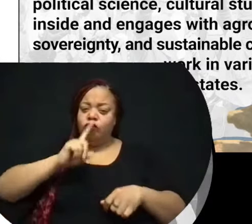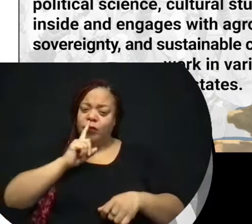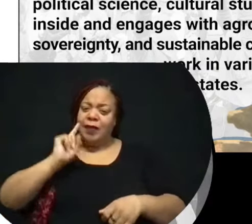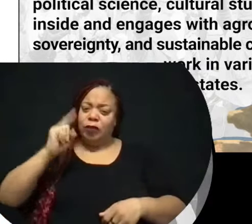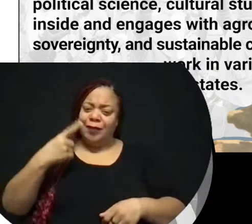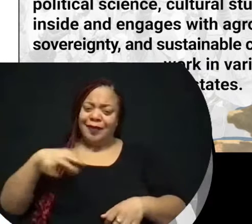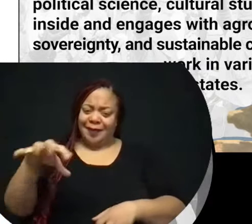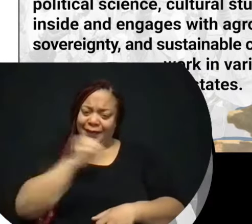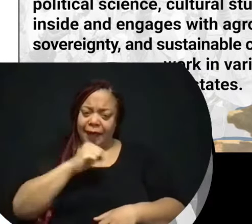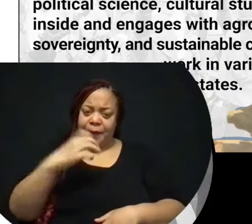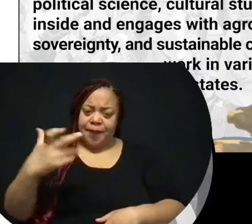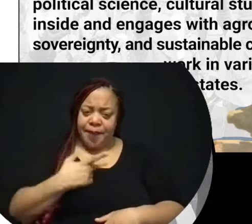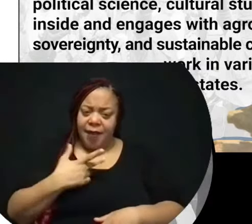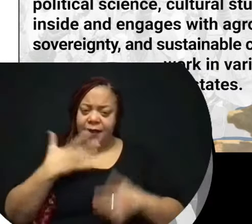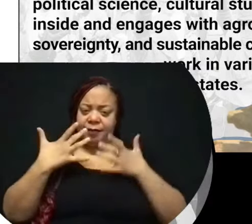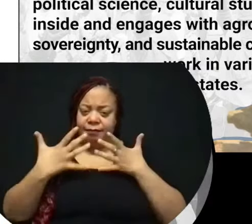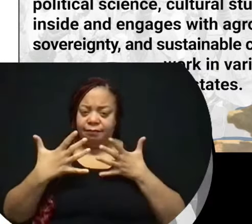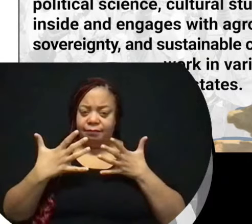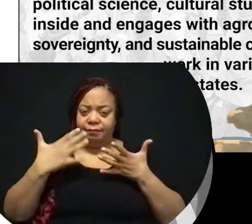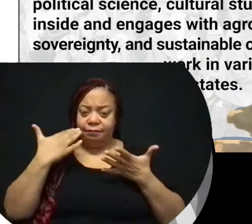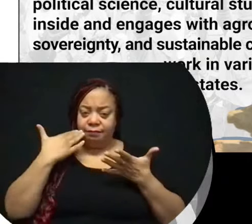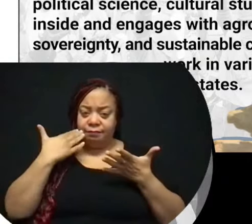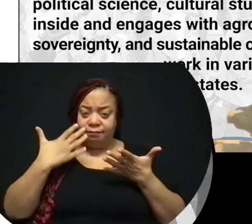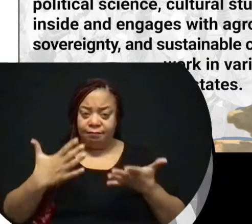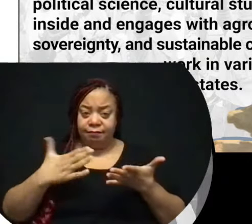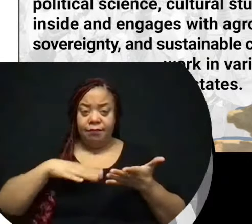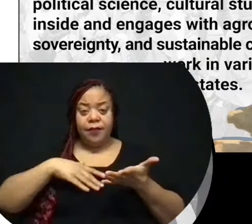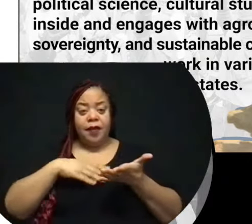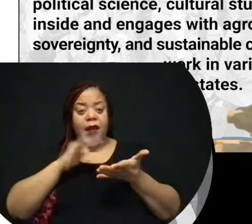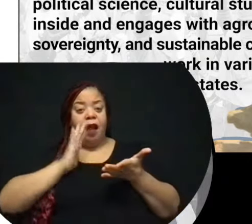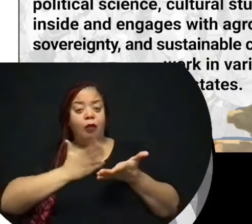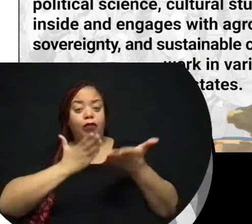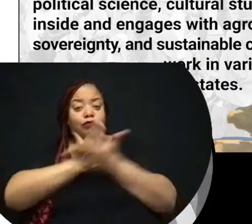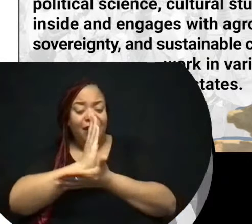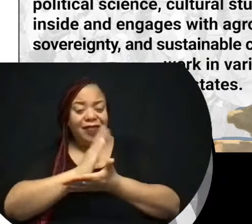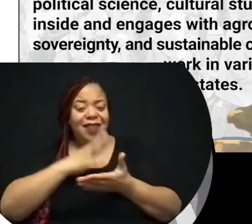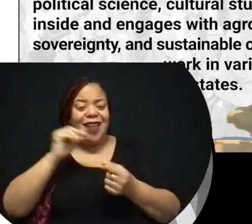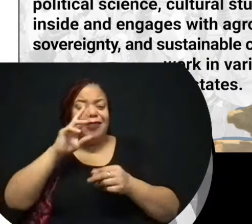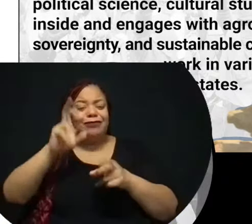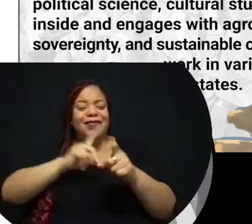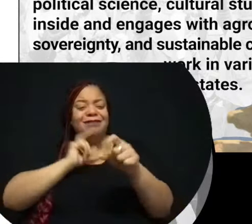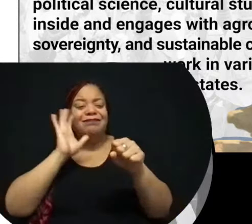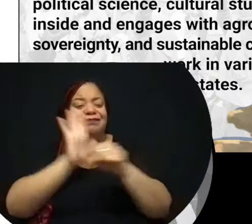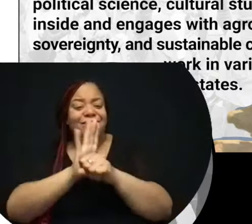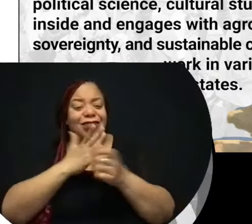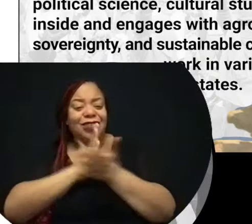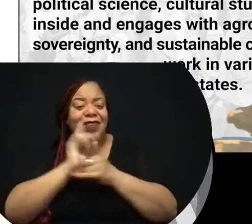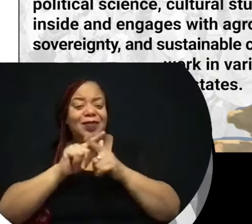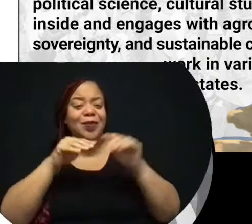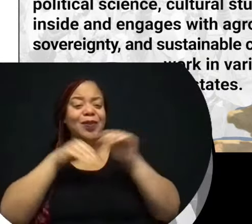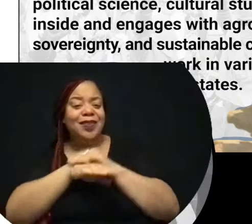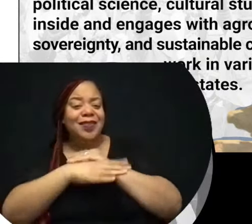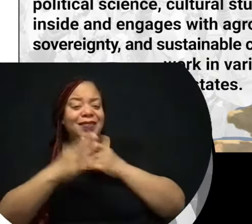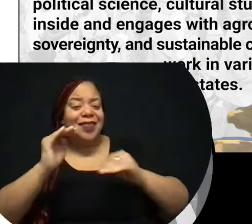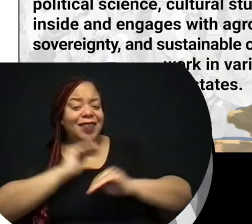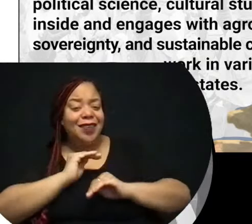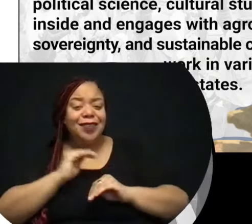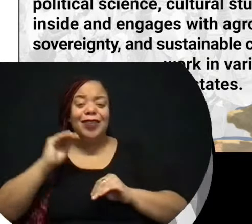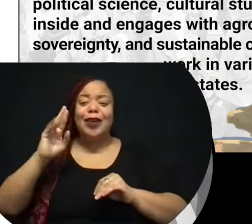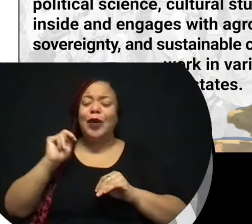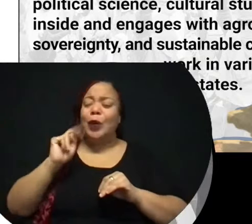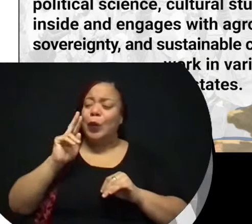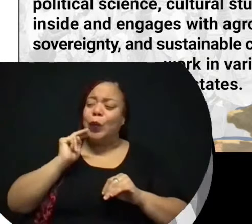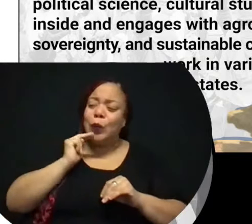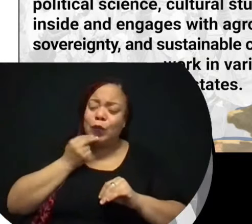in our backyard, in the community parks, you know, in these spaces that we're living around, you know, and really looking at and